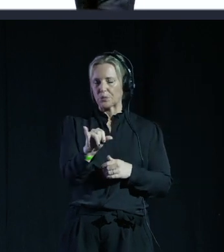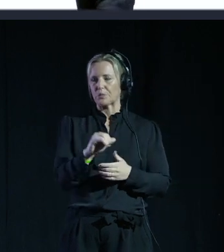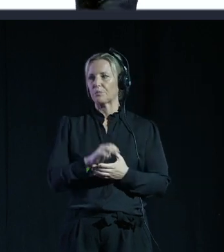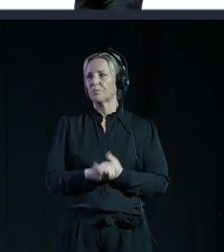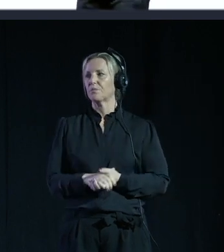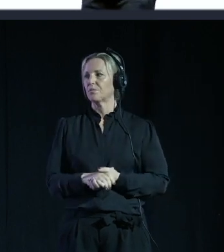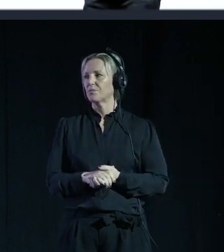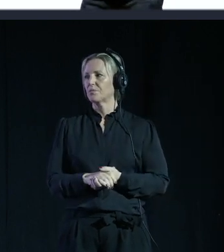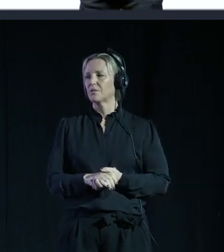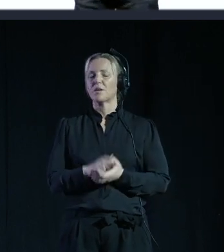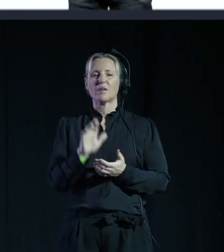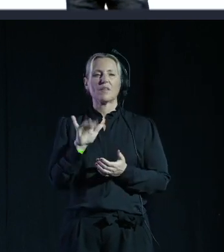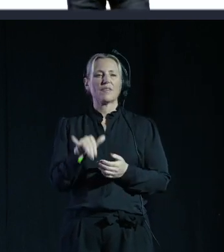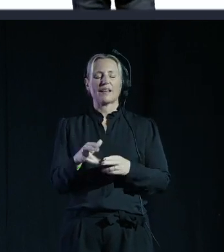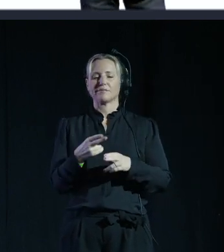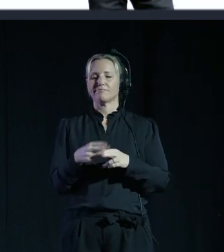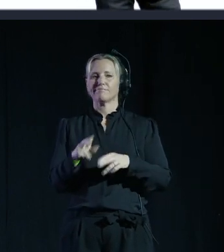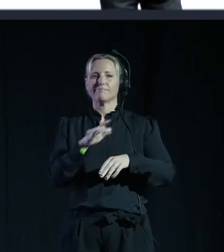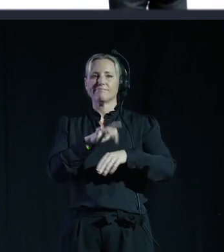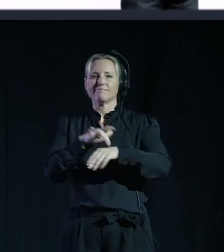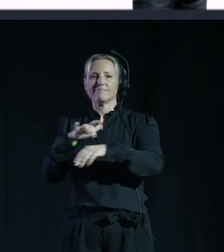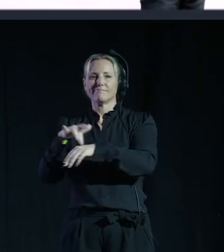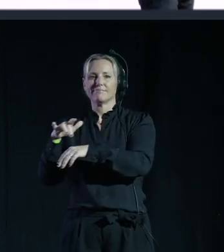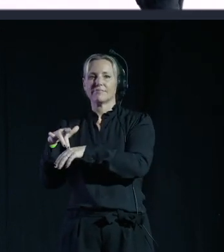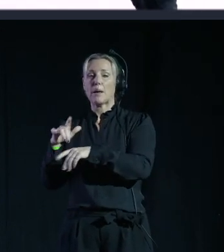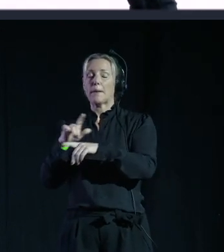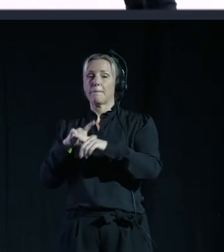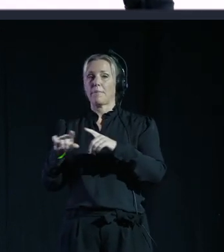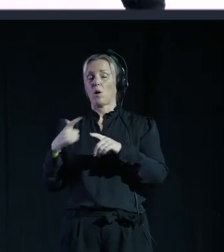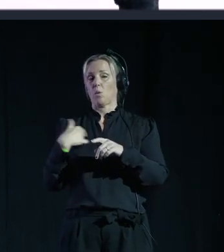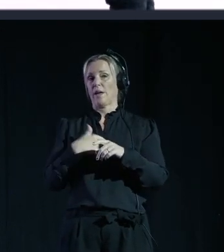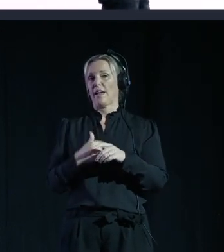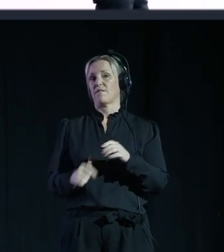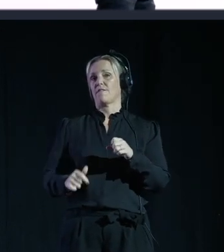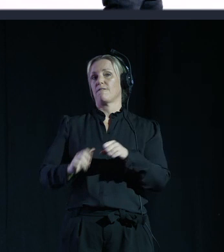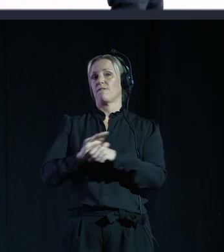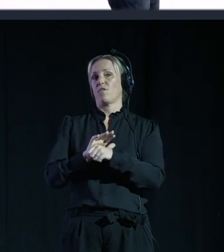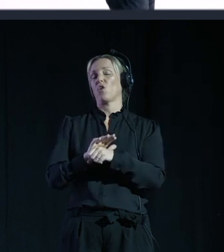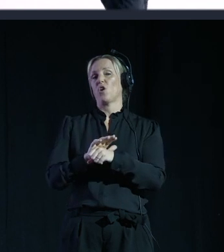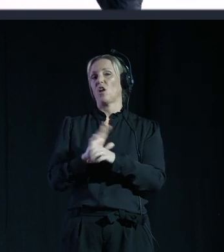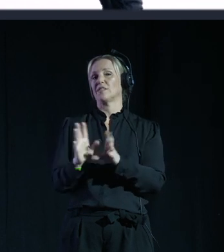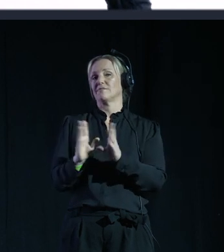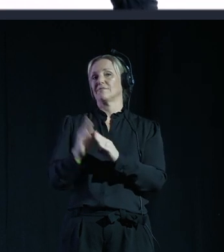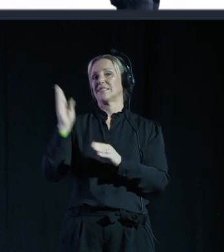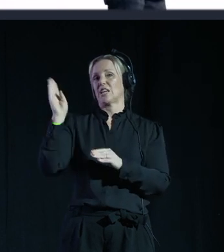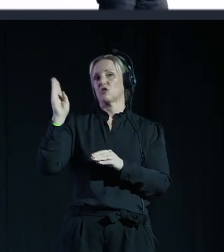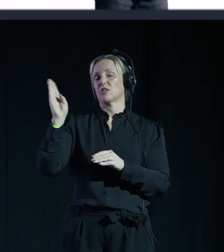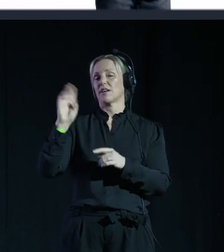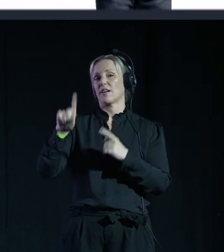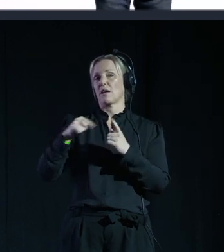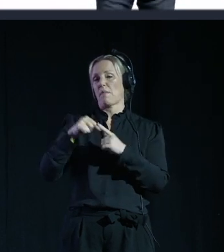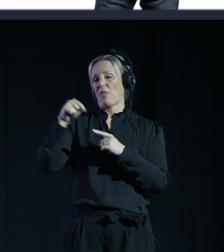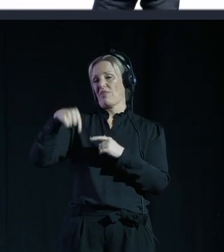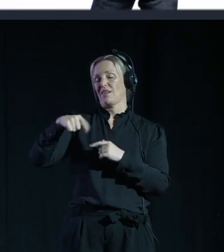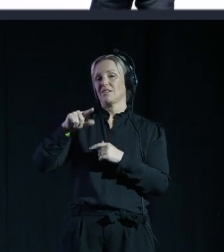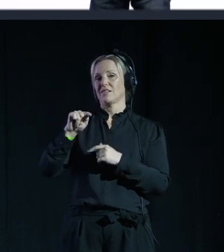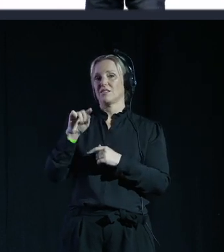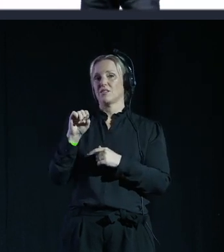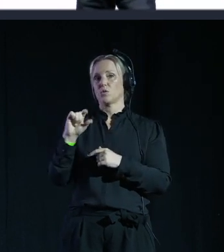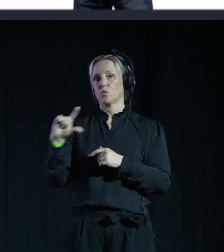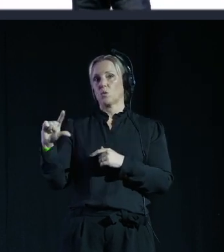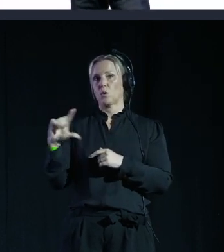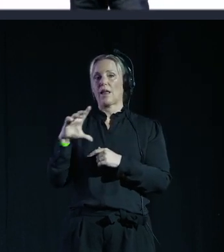peek at what it looks like. We actually have a whole session about this tool and about collaborating and some of the tools that we